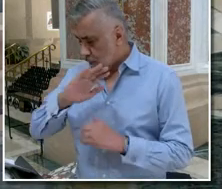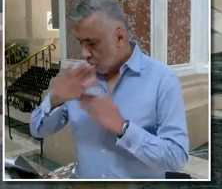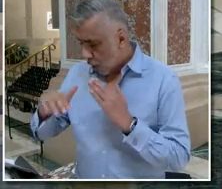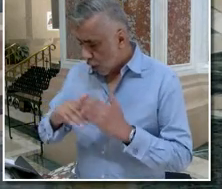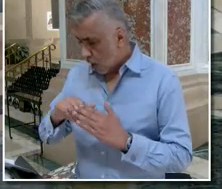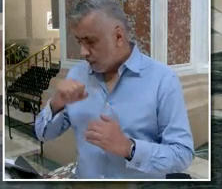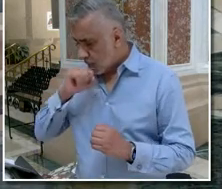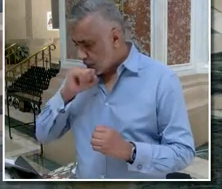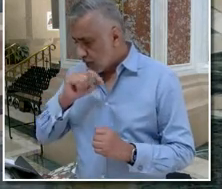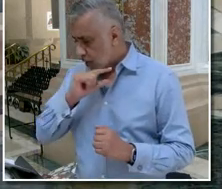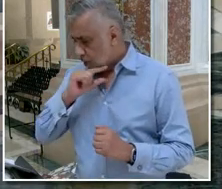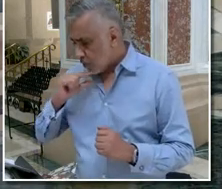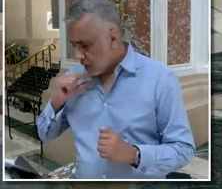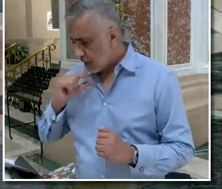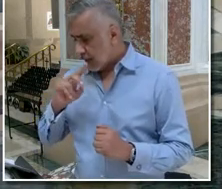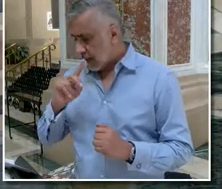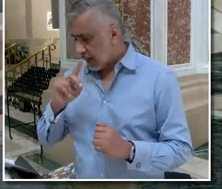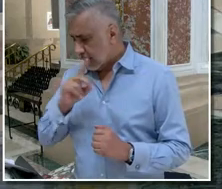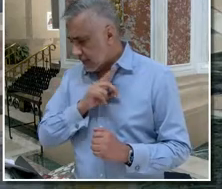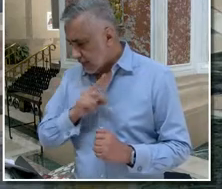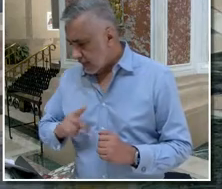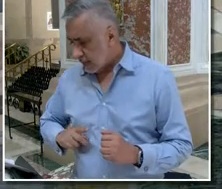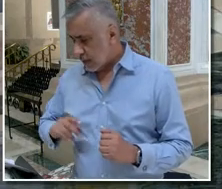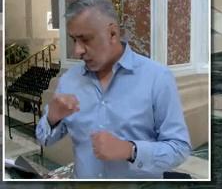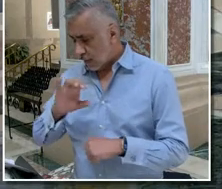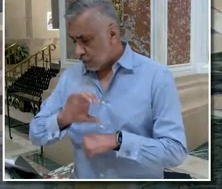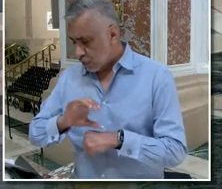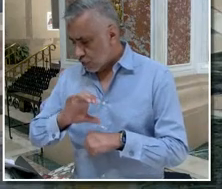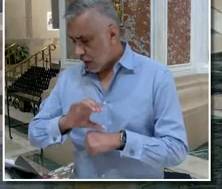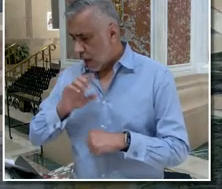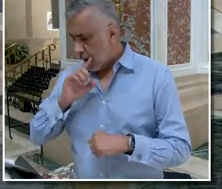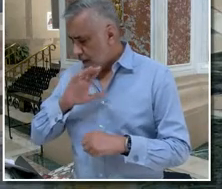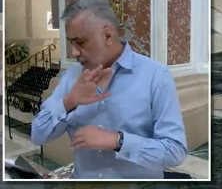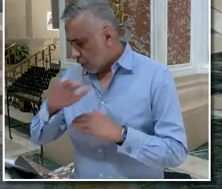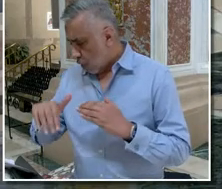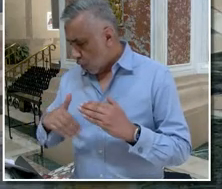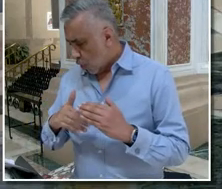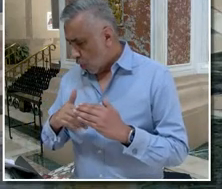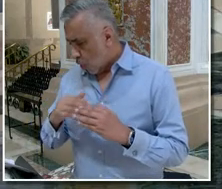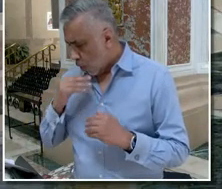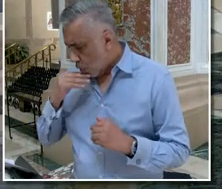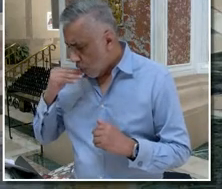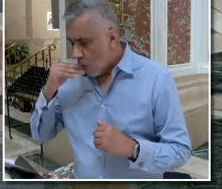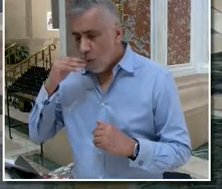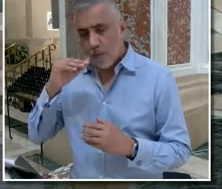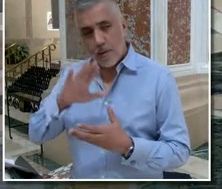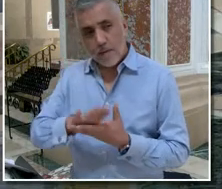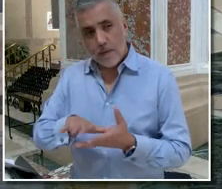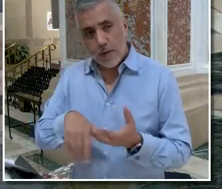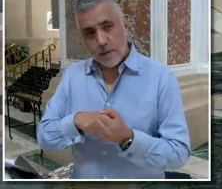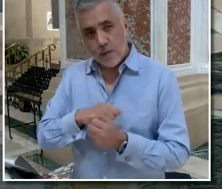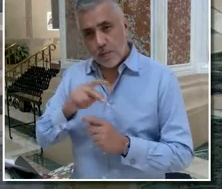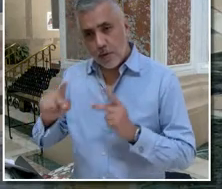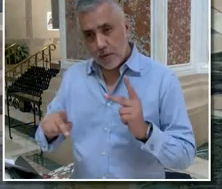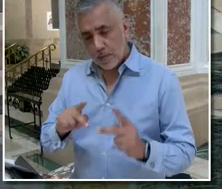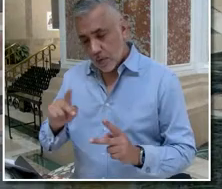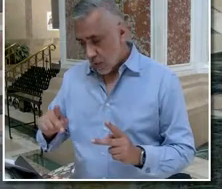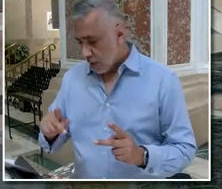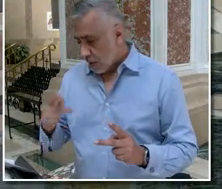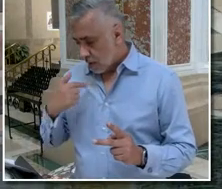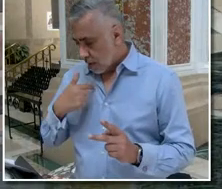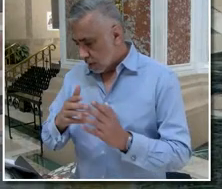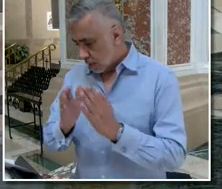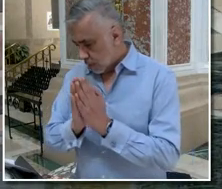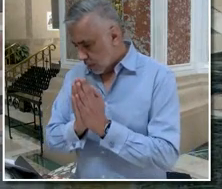bishops, priests, and deacons of the church, and for the whole of the faithful people. Let us